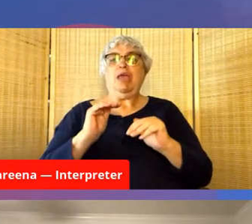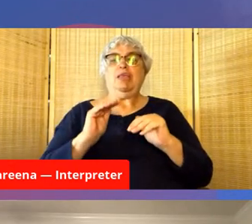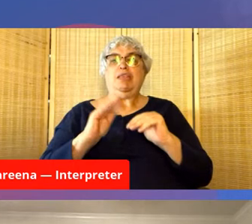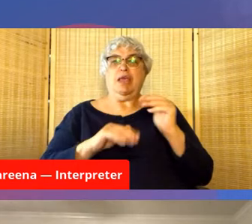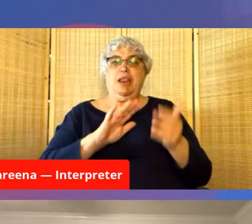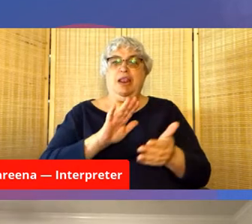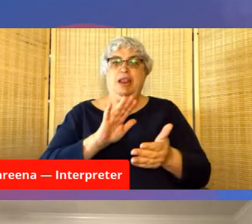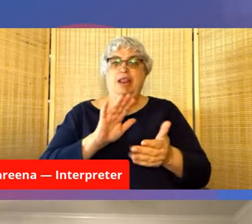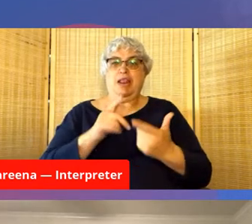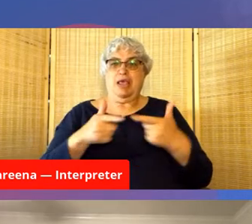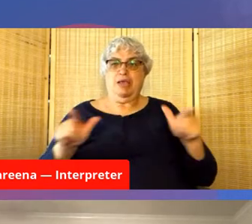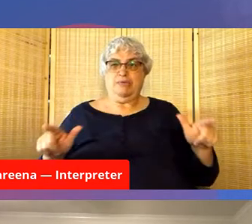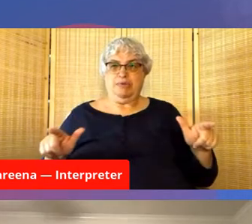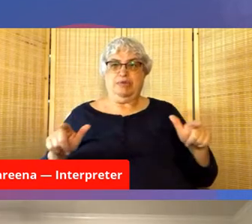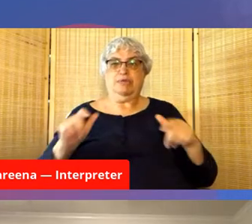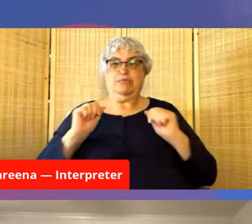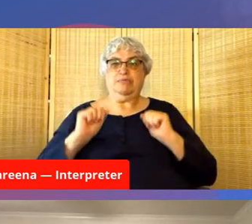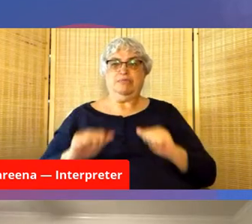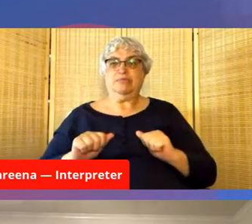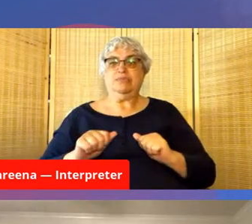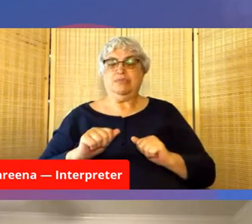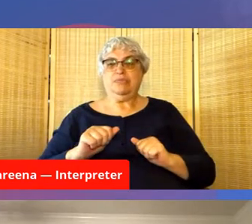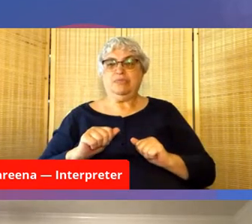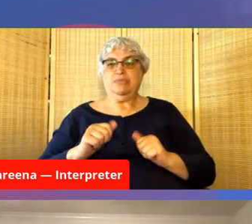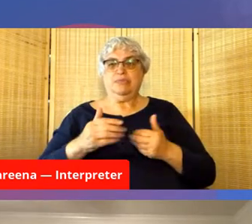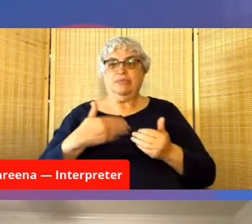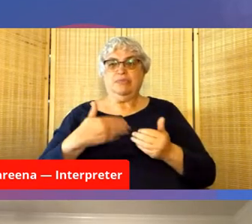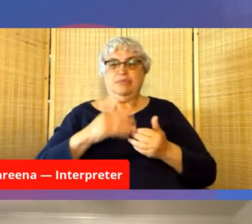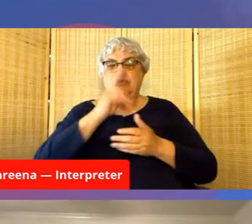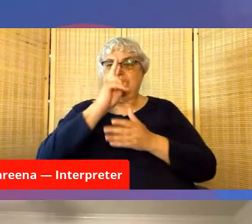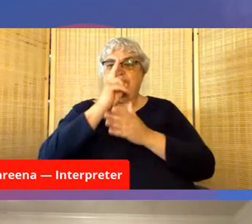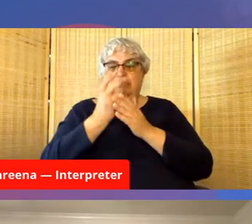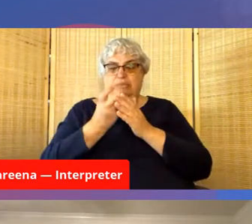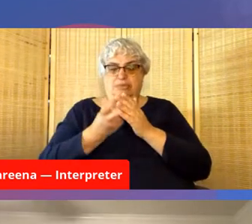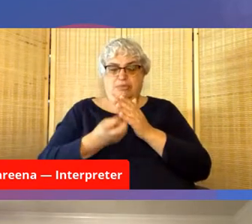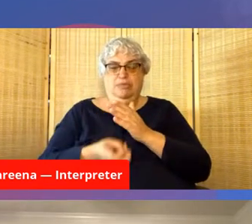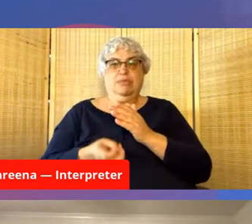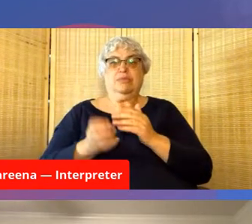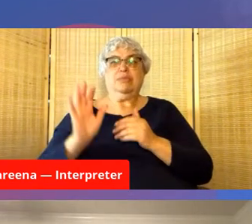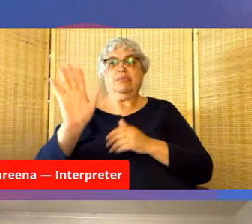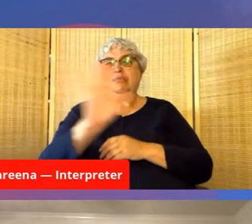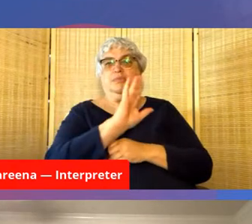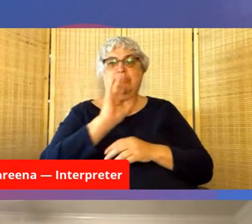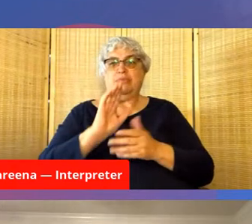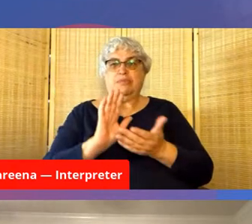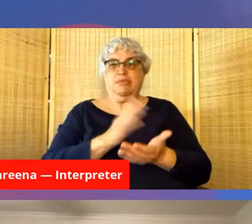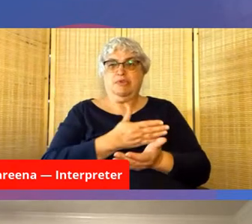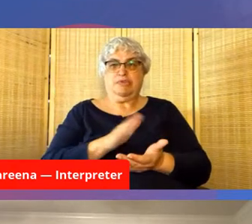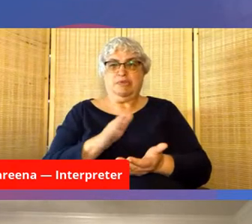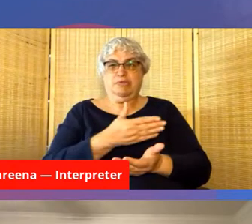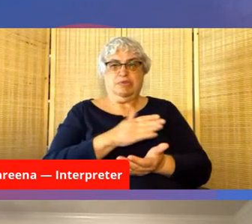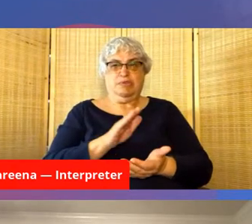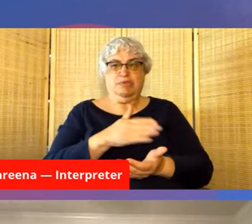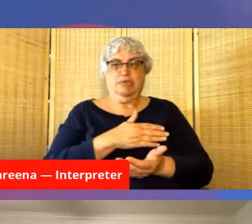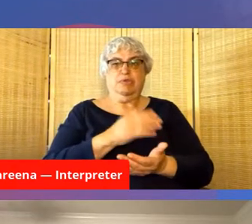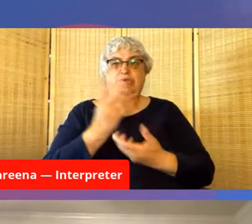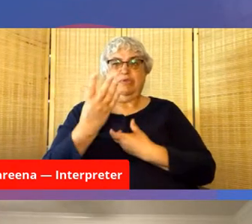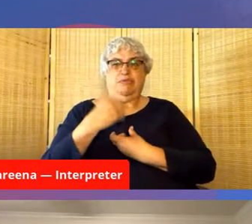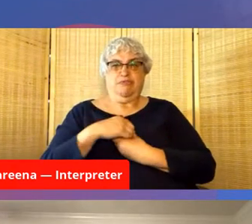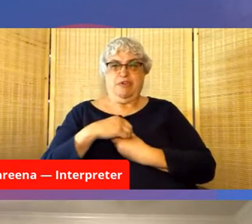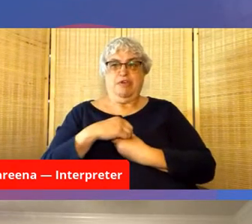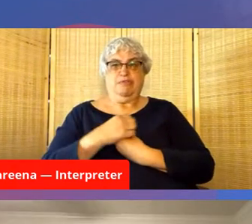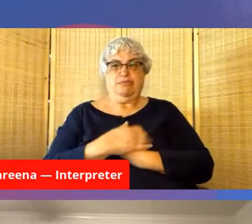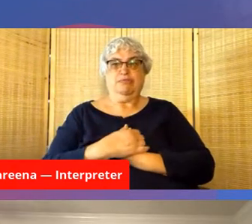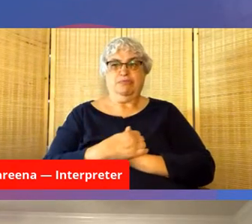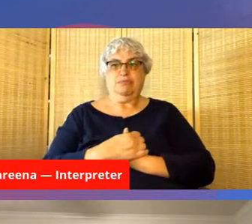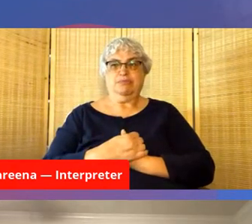respect, because you can so much more easily immerse yourself in another musical tradition and really have it become part of you.